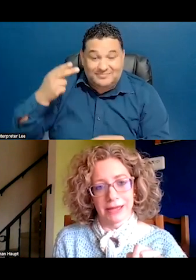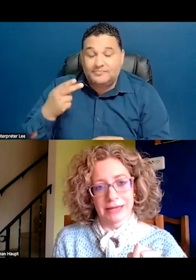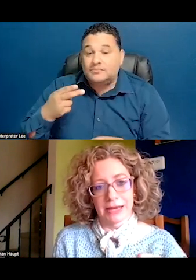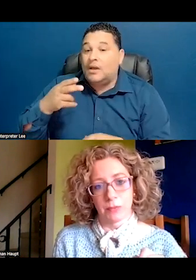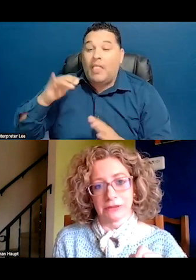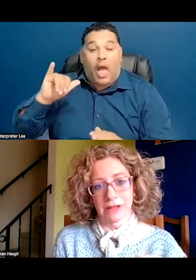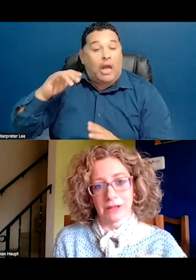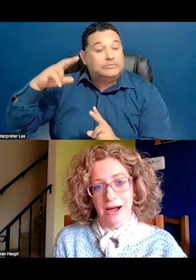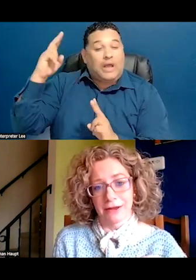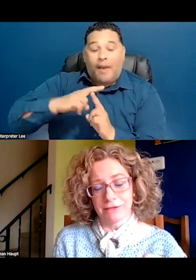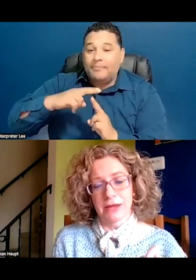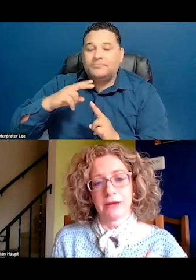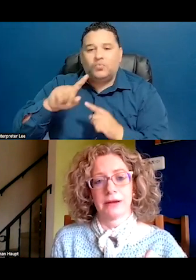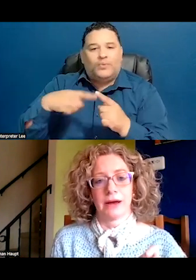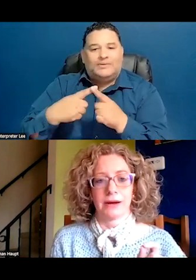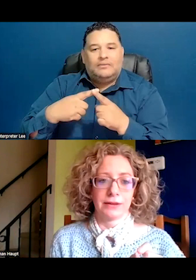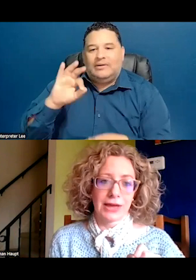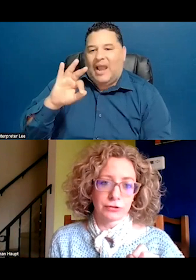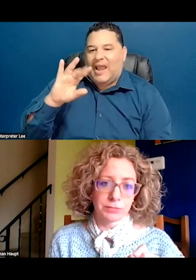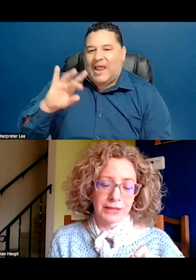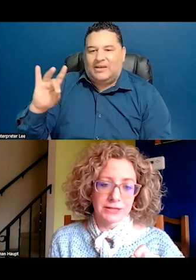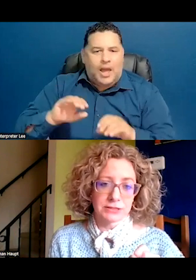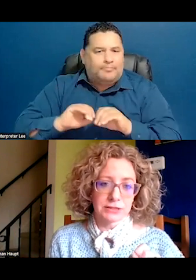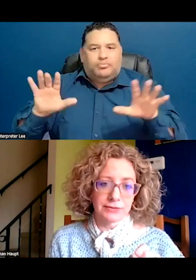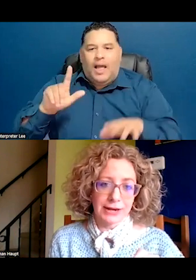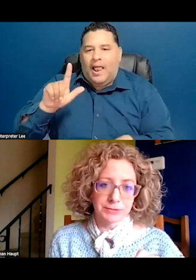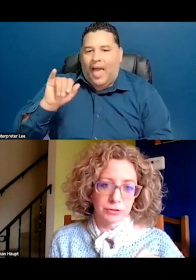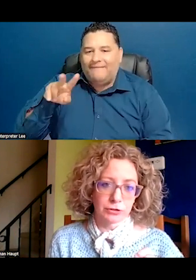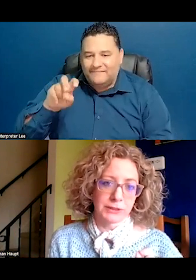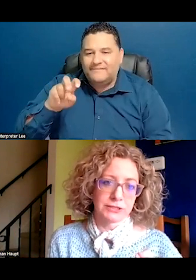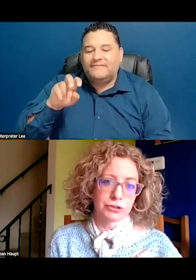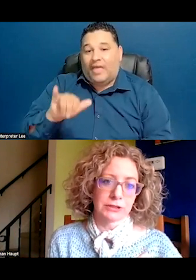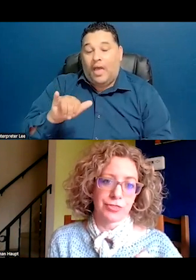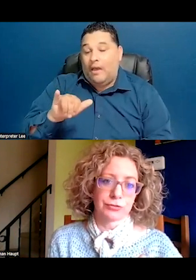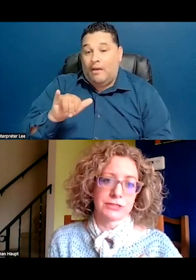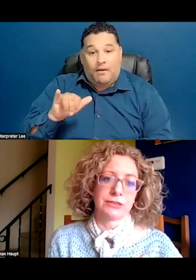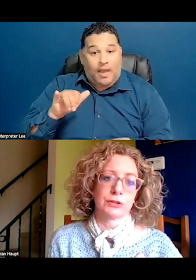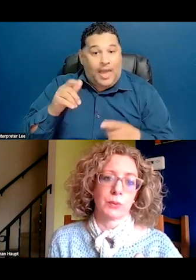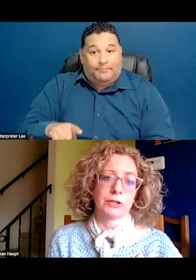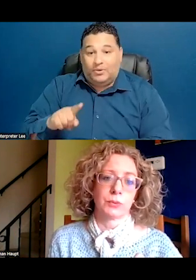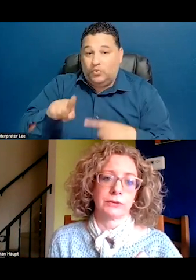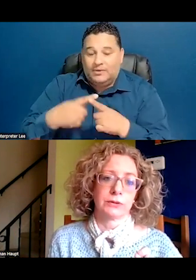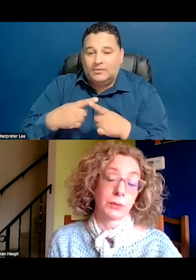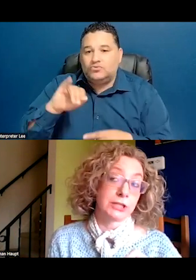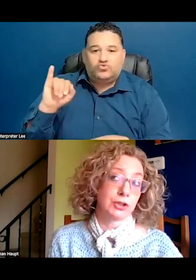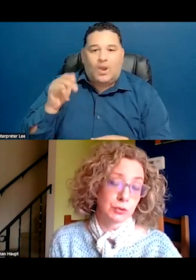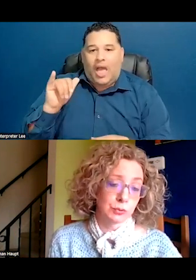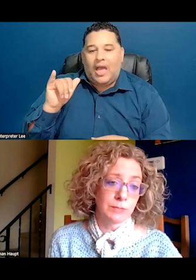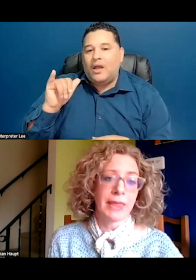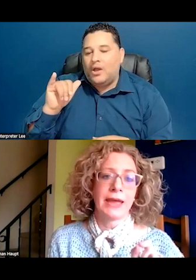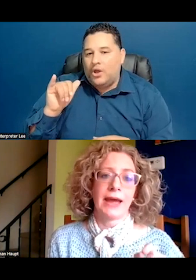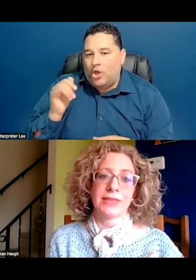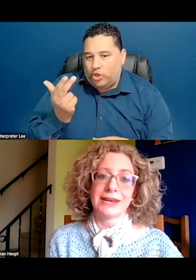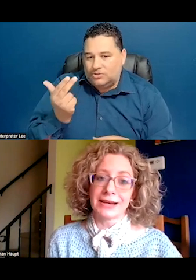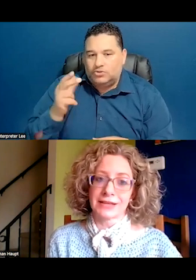when 988 went live. That took place, that episode took place July 13th in